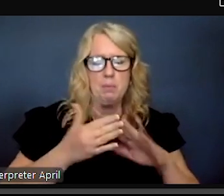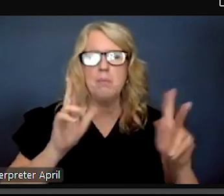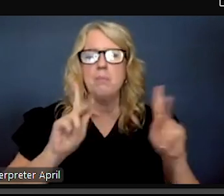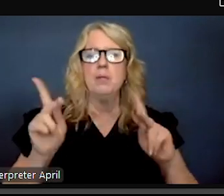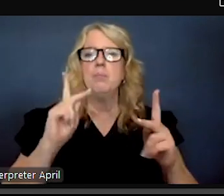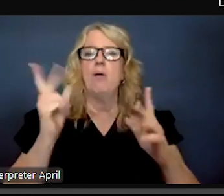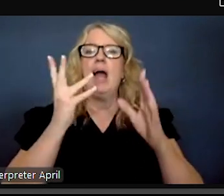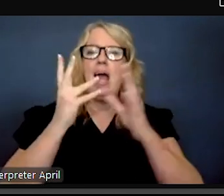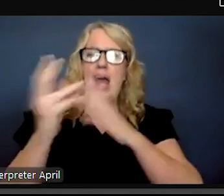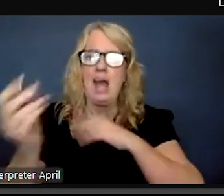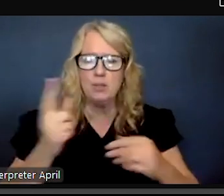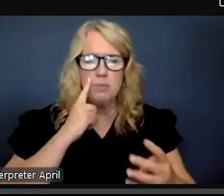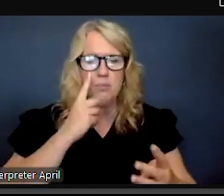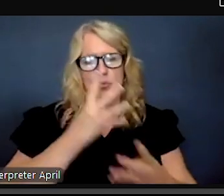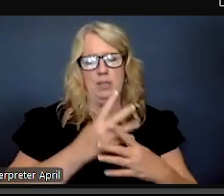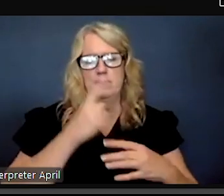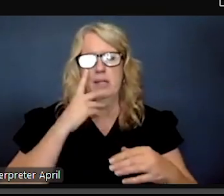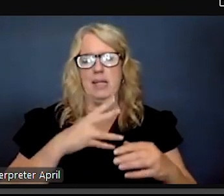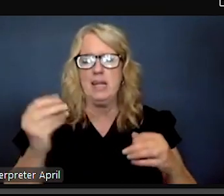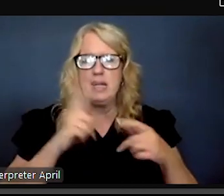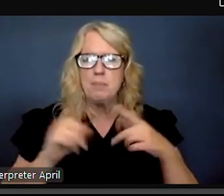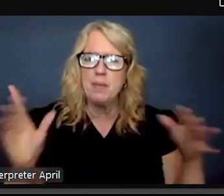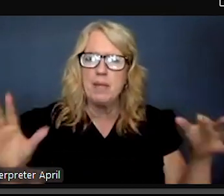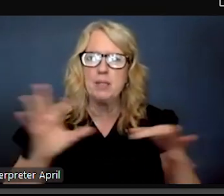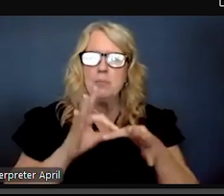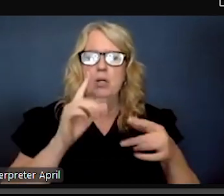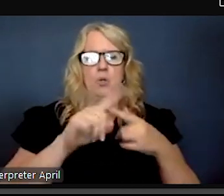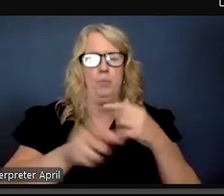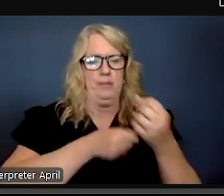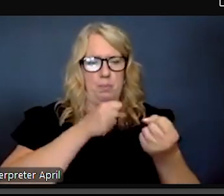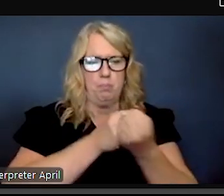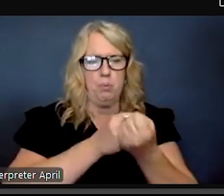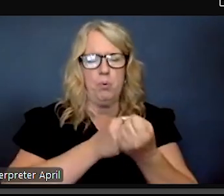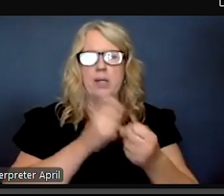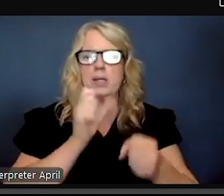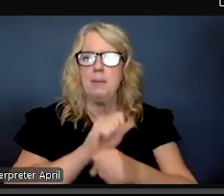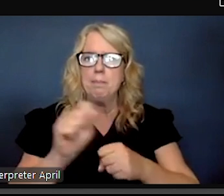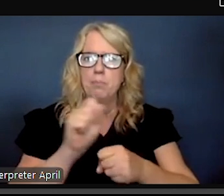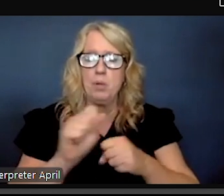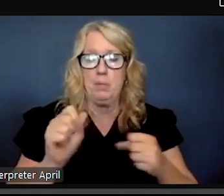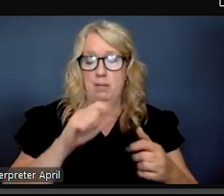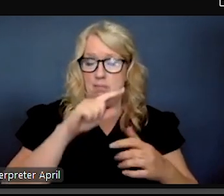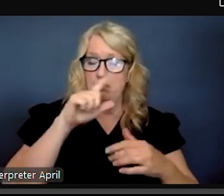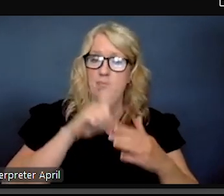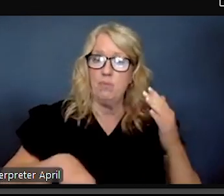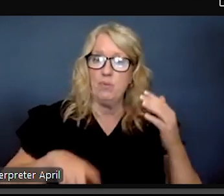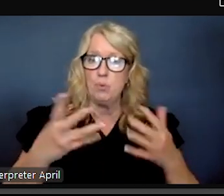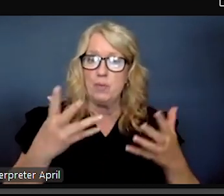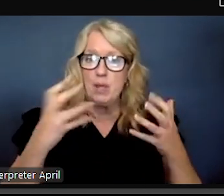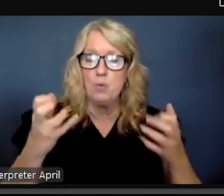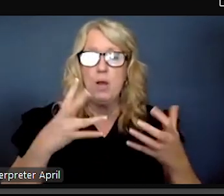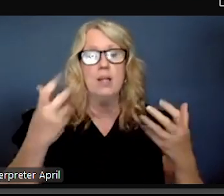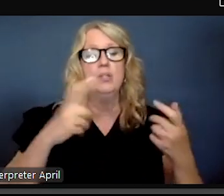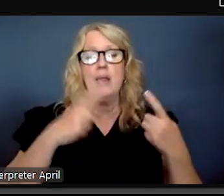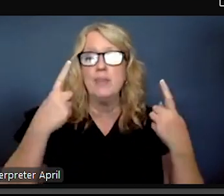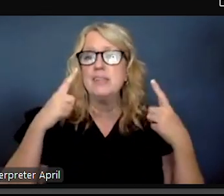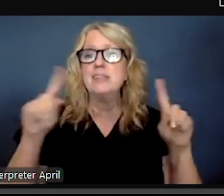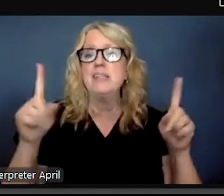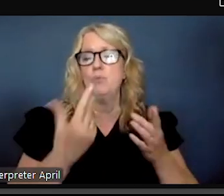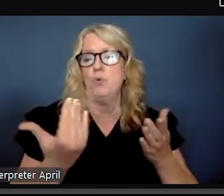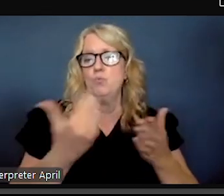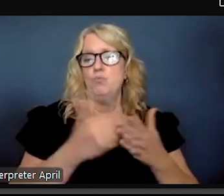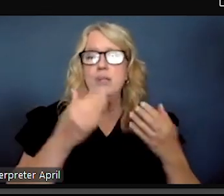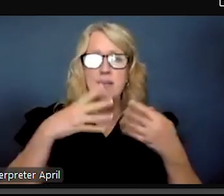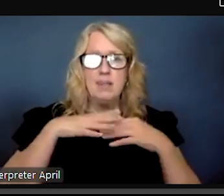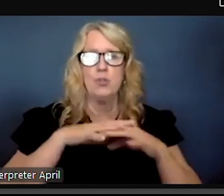prison, out of incarceration, and getting them connected with supportive employment. I mean, this is what they want, right? They want successful reintegration. What